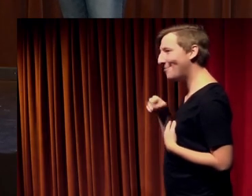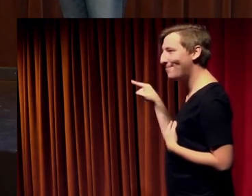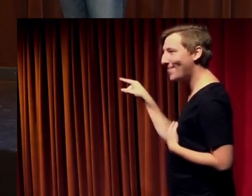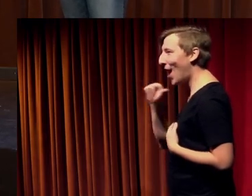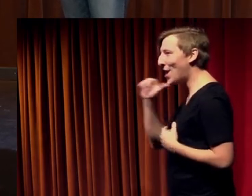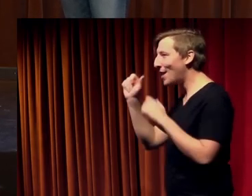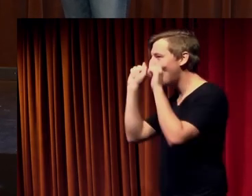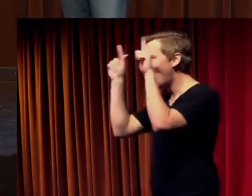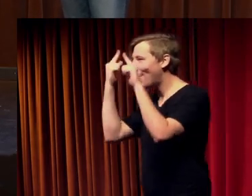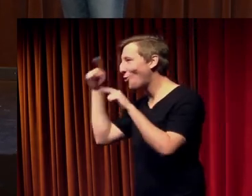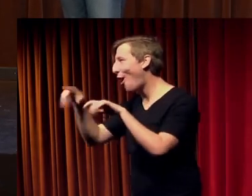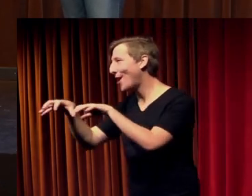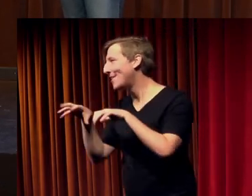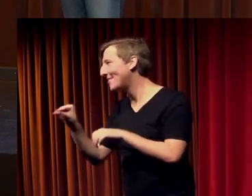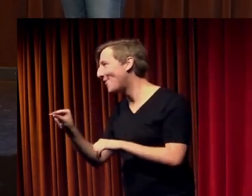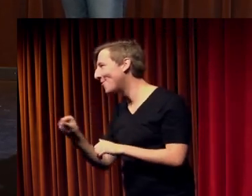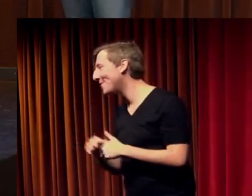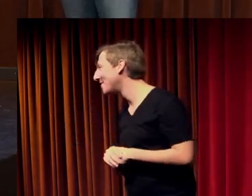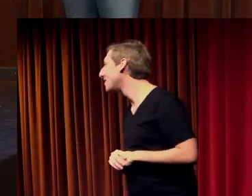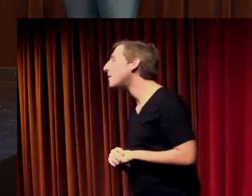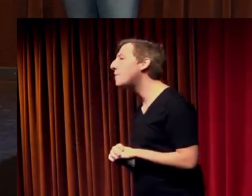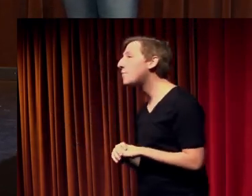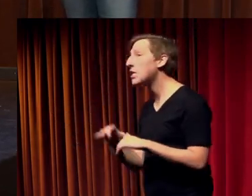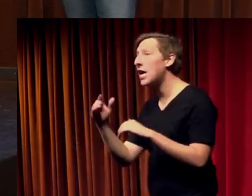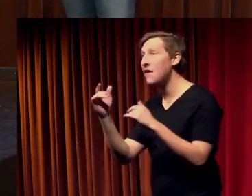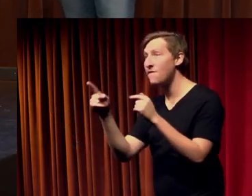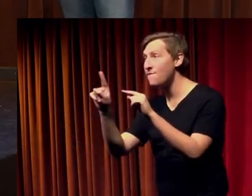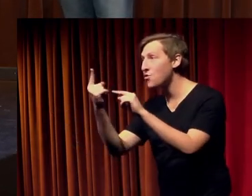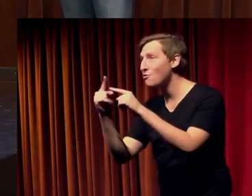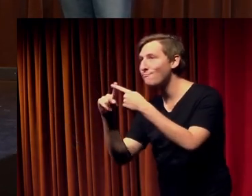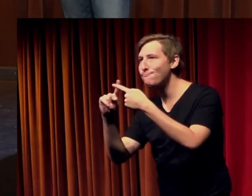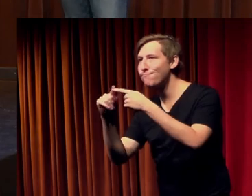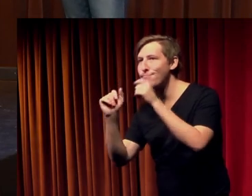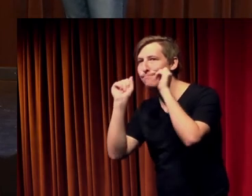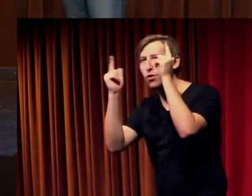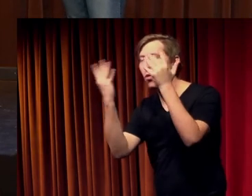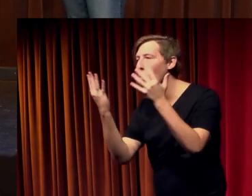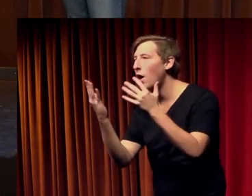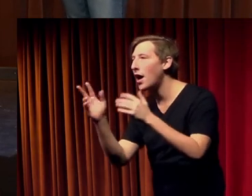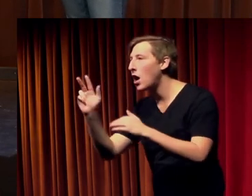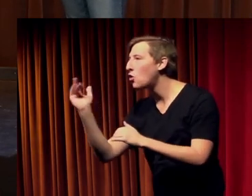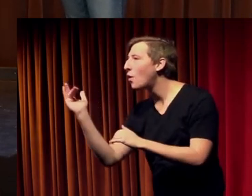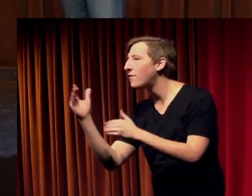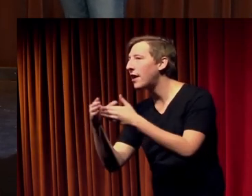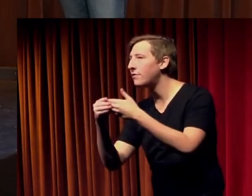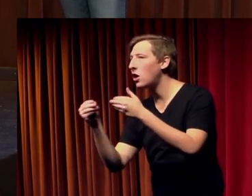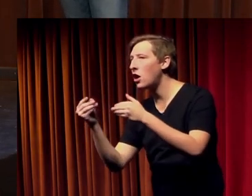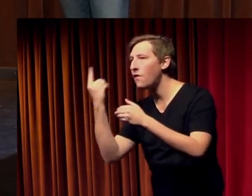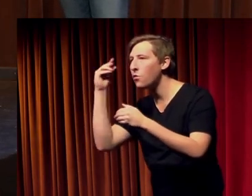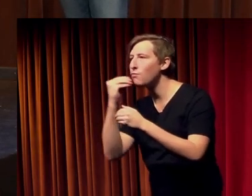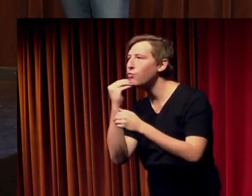Okay. So prize number one. We have a $25 gift card to Hollywood Grocery Outlet.